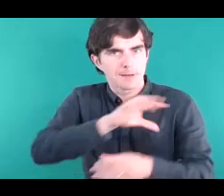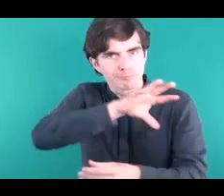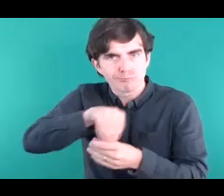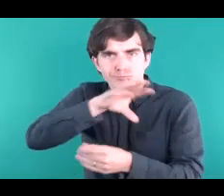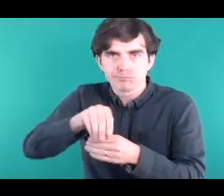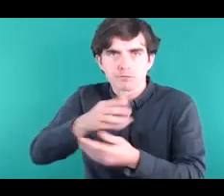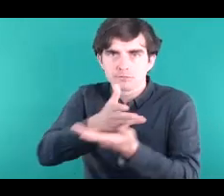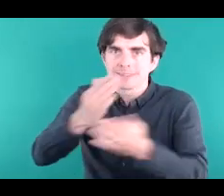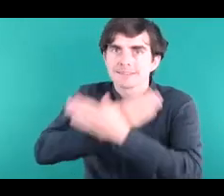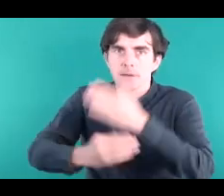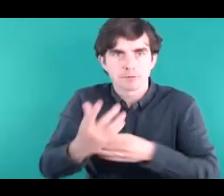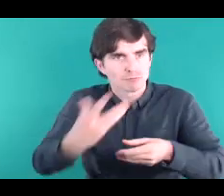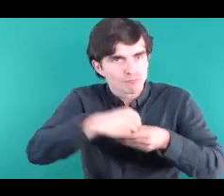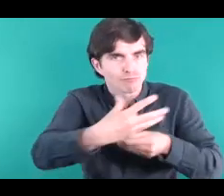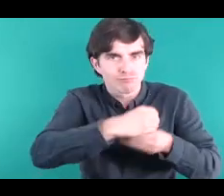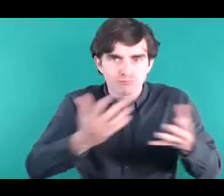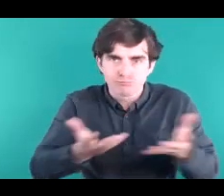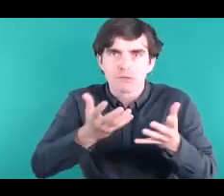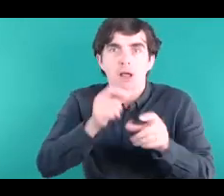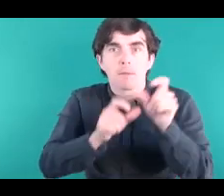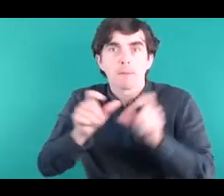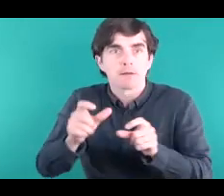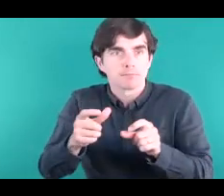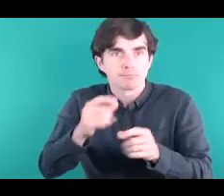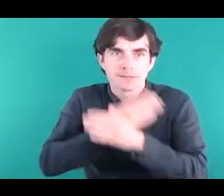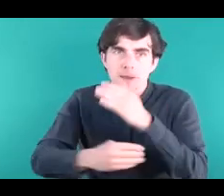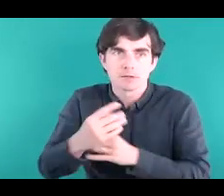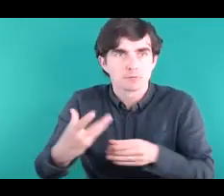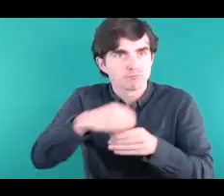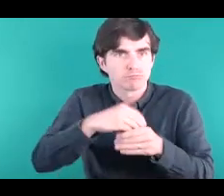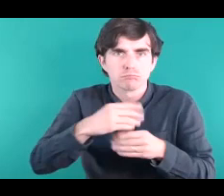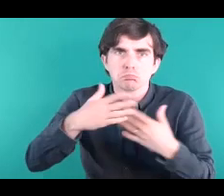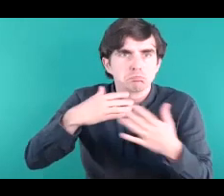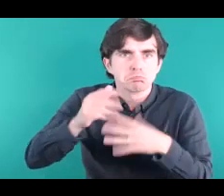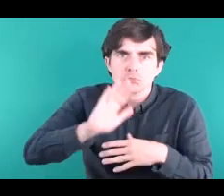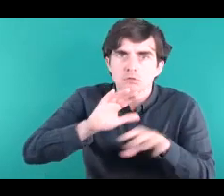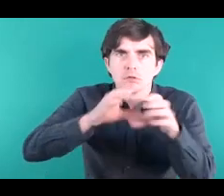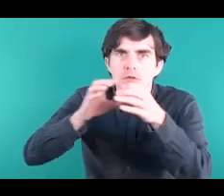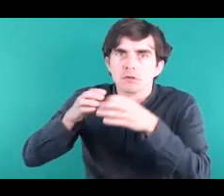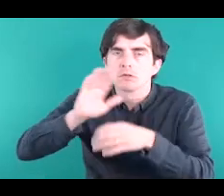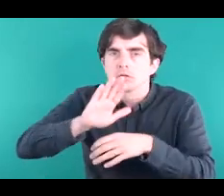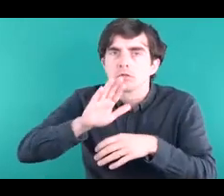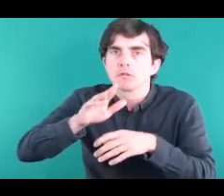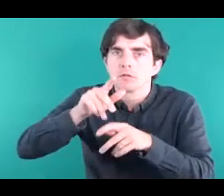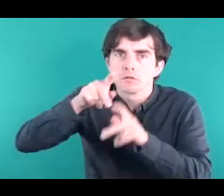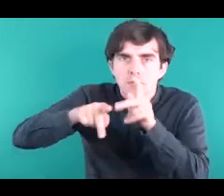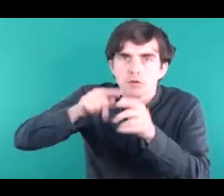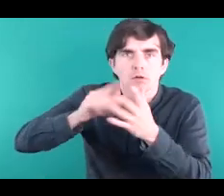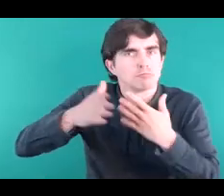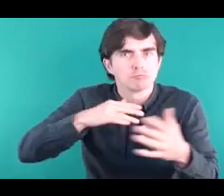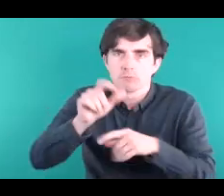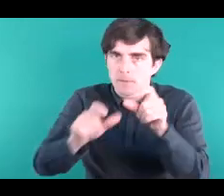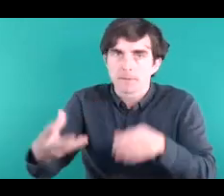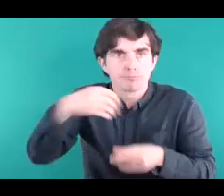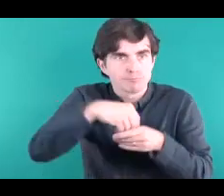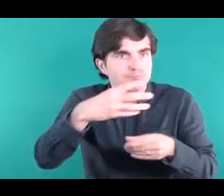They have to support economic empowerment of persons with disabilities and enhance socioeconomic participation.